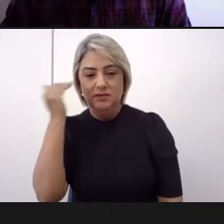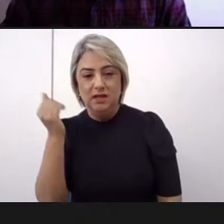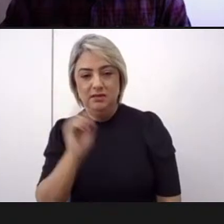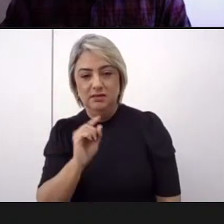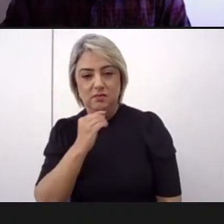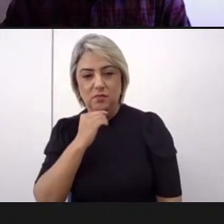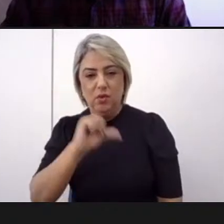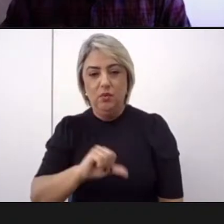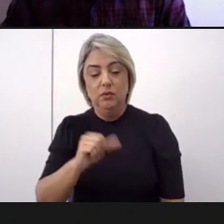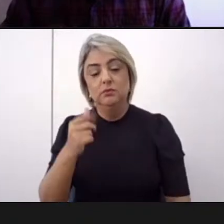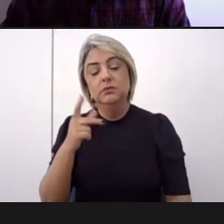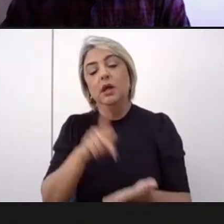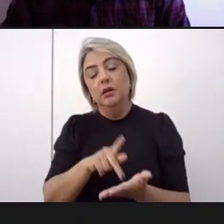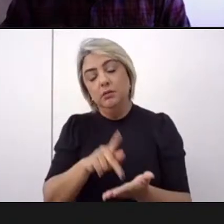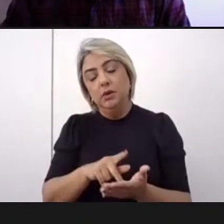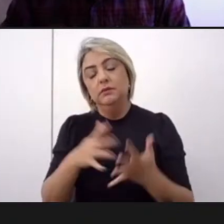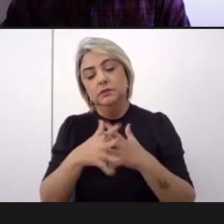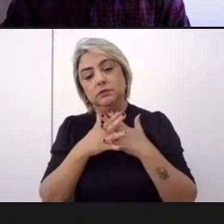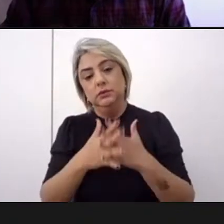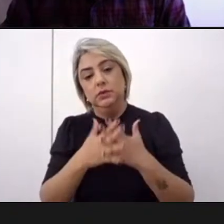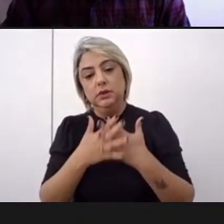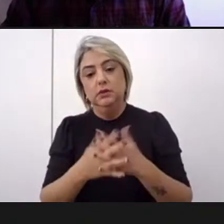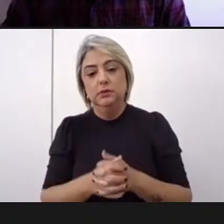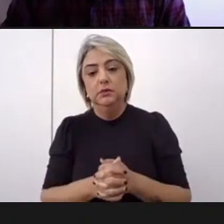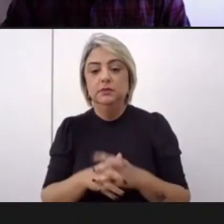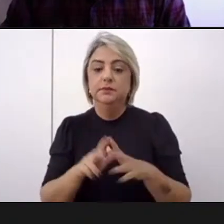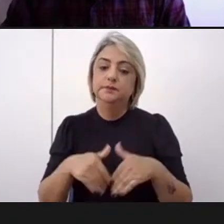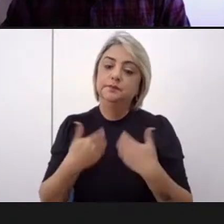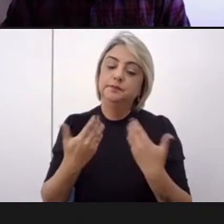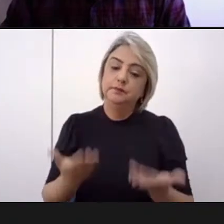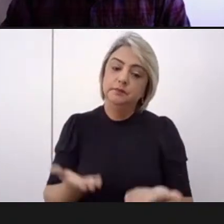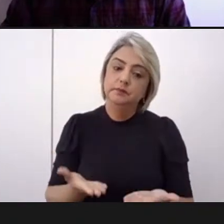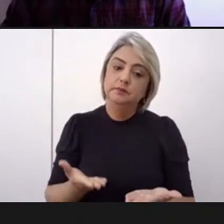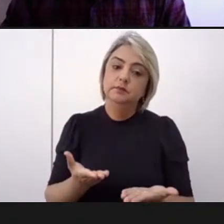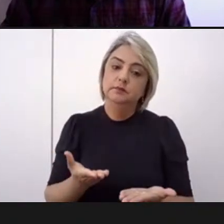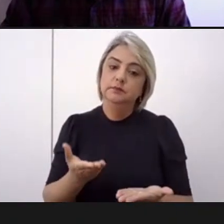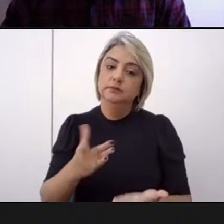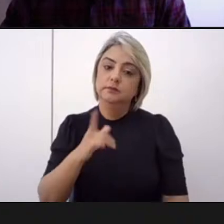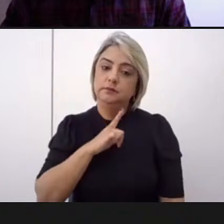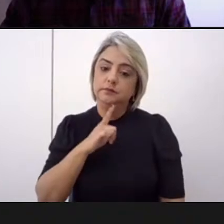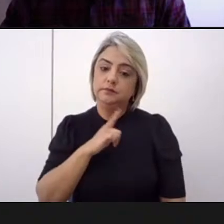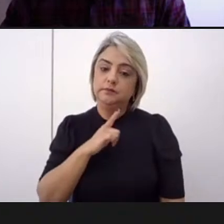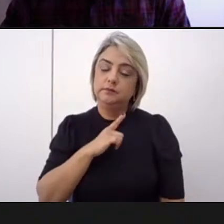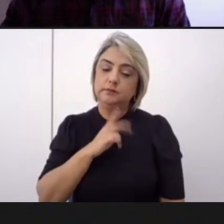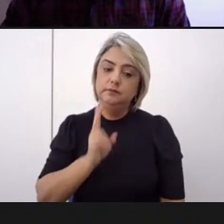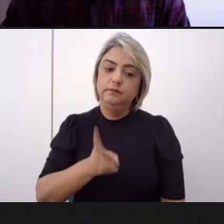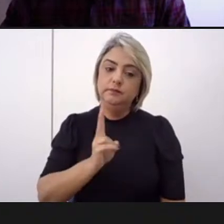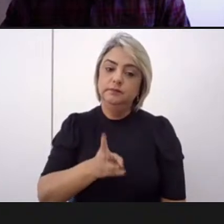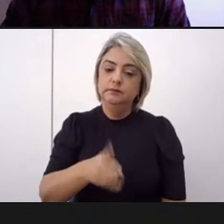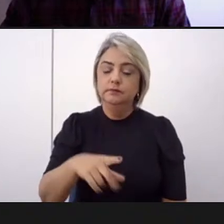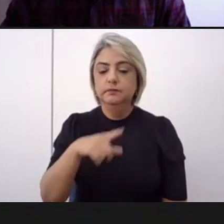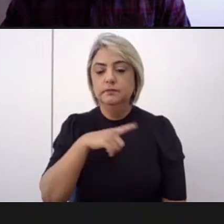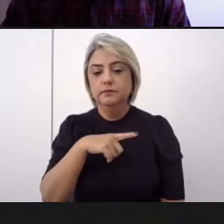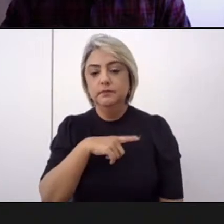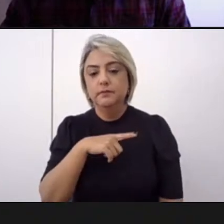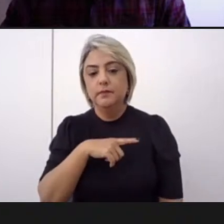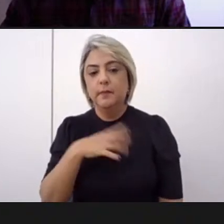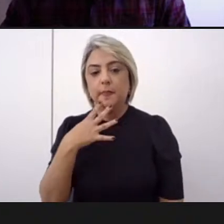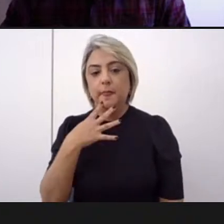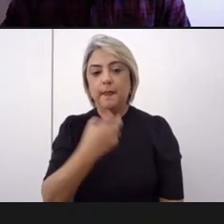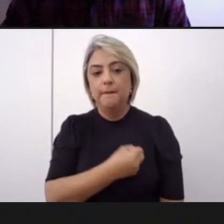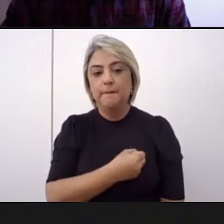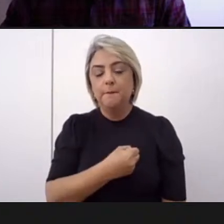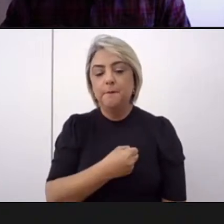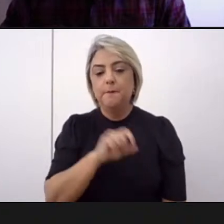national arena. But so that exists, and that has always existed in I think in international bargainings and